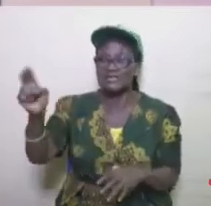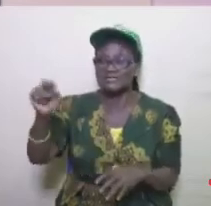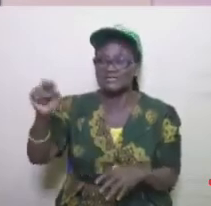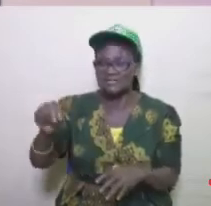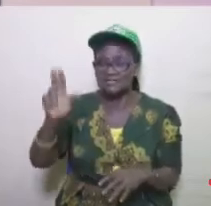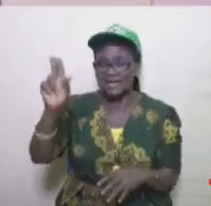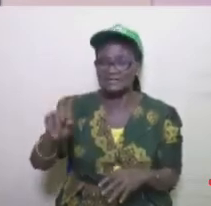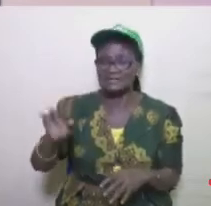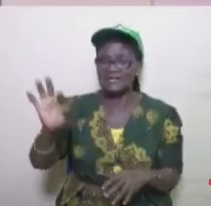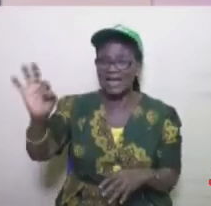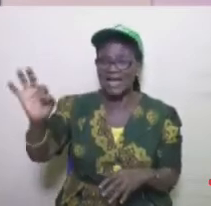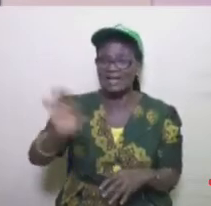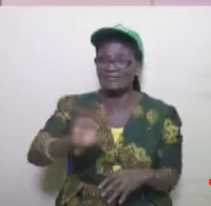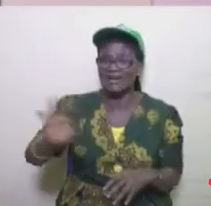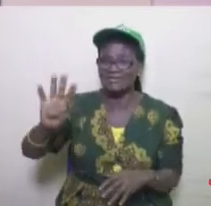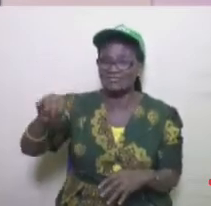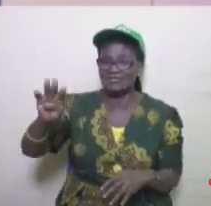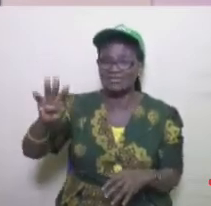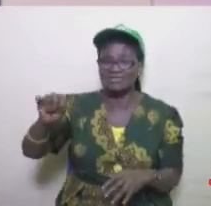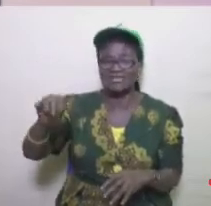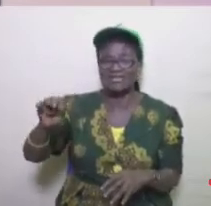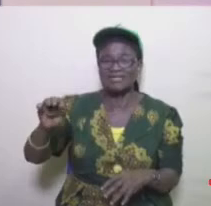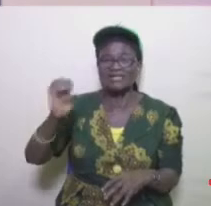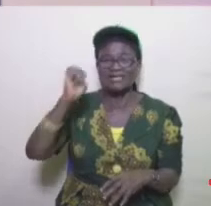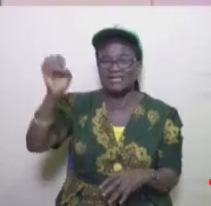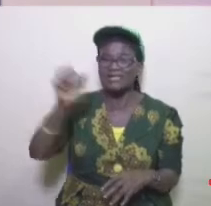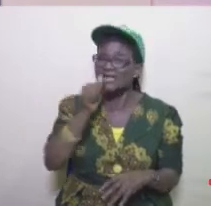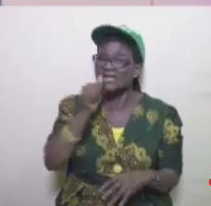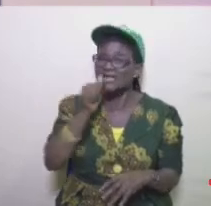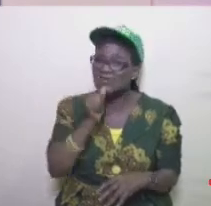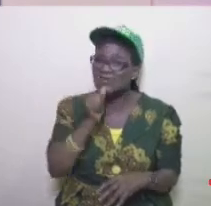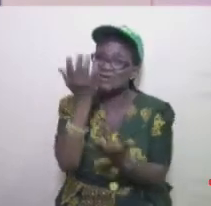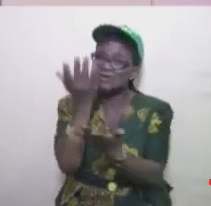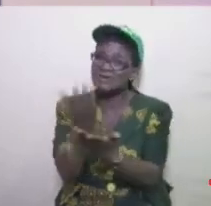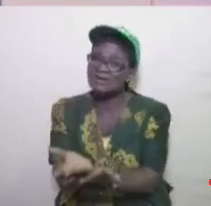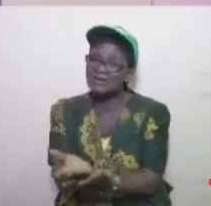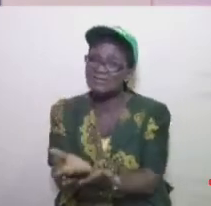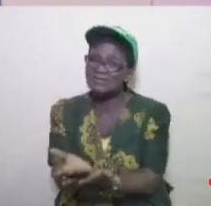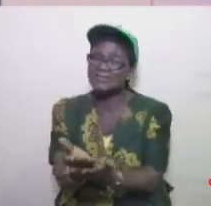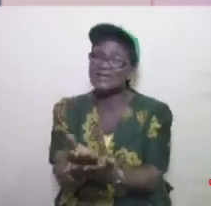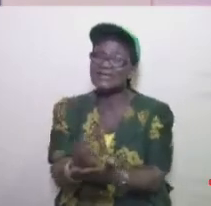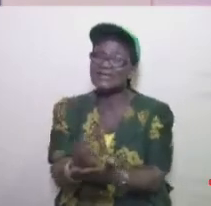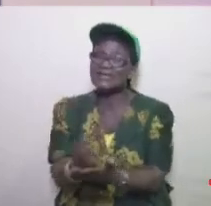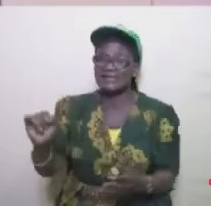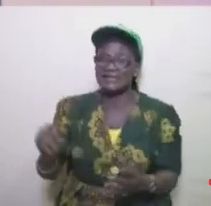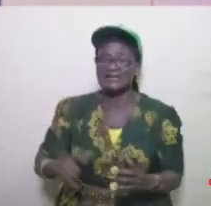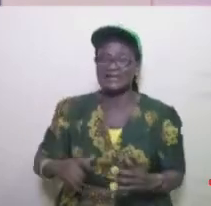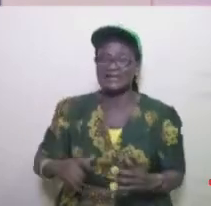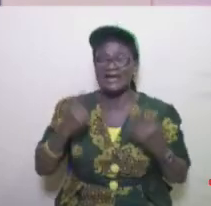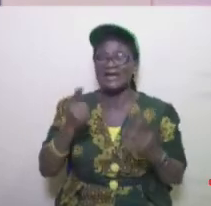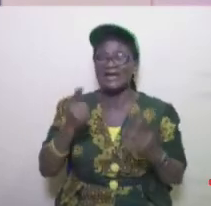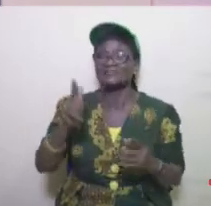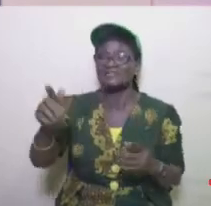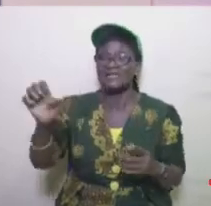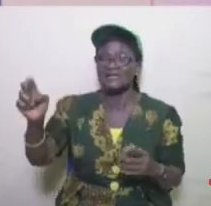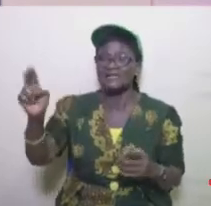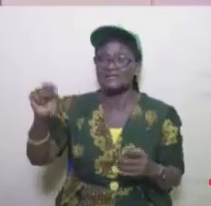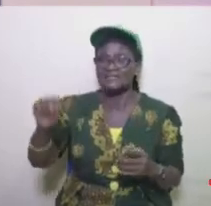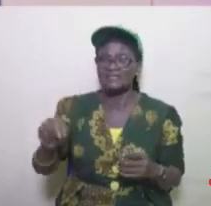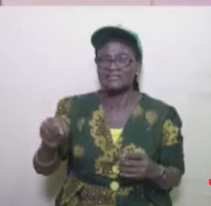Genesis 39:14. Genesis 39:14. He endured prison life. Prison life.